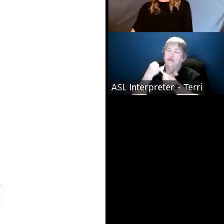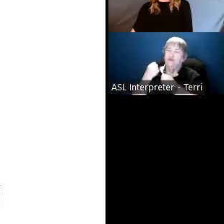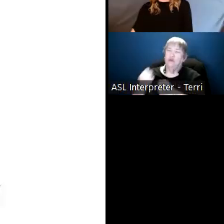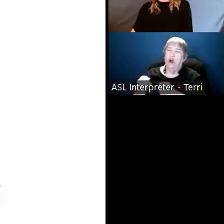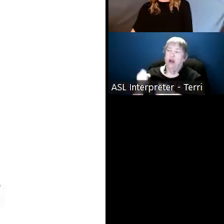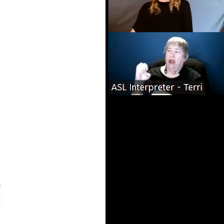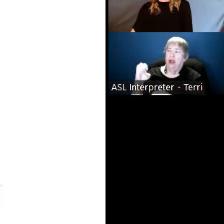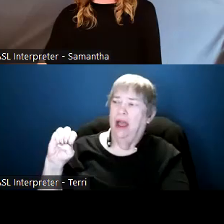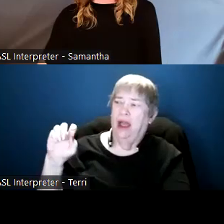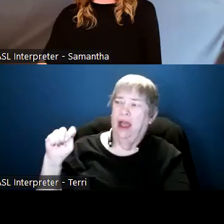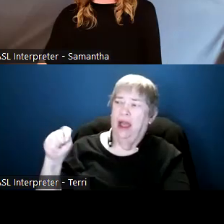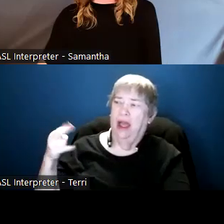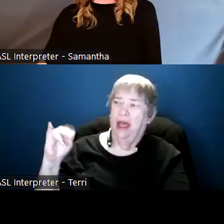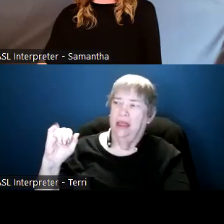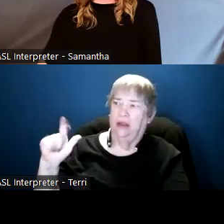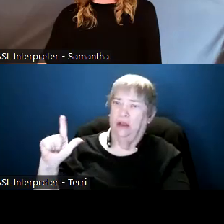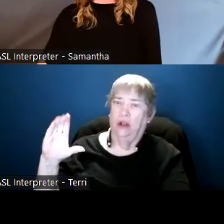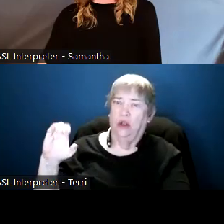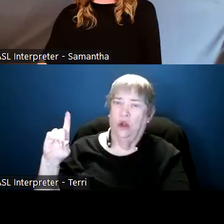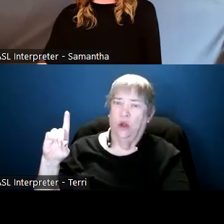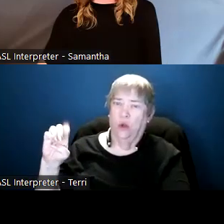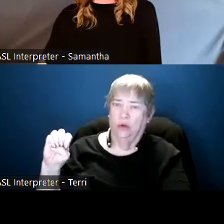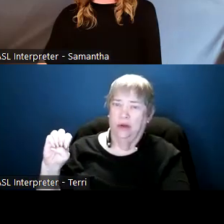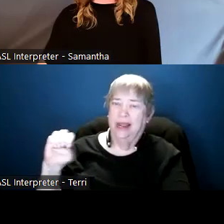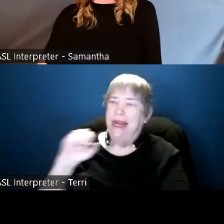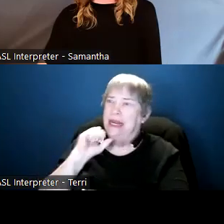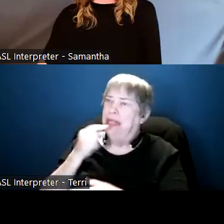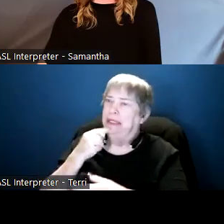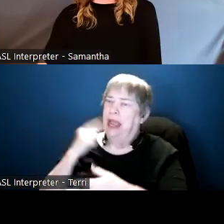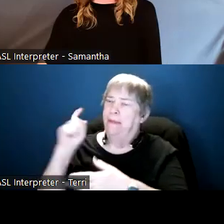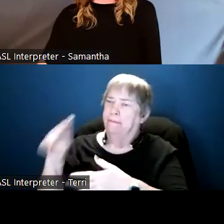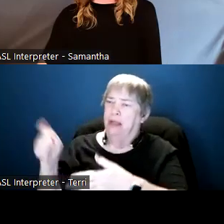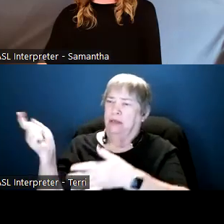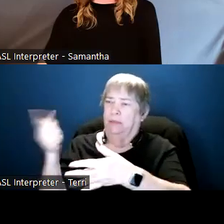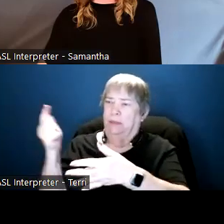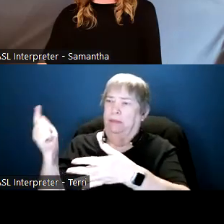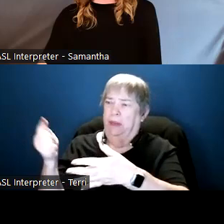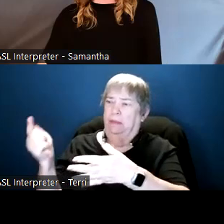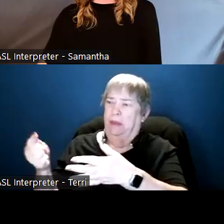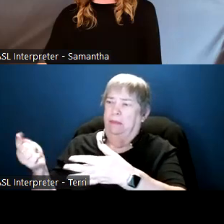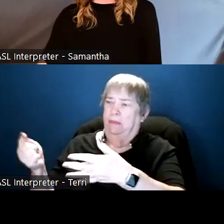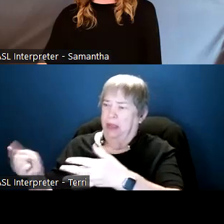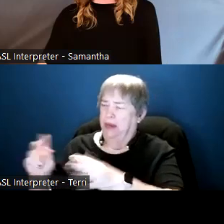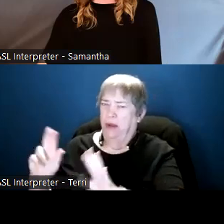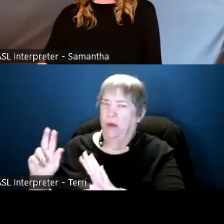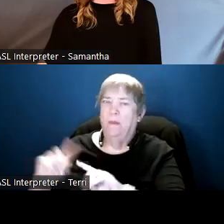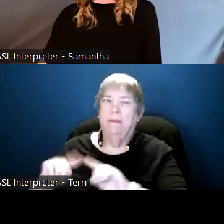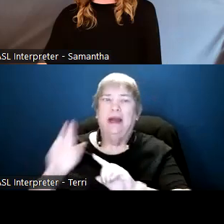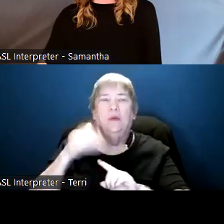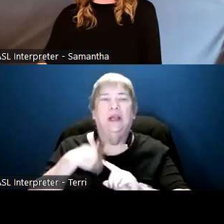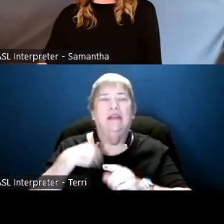going to say you need to do A, B, or C. It's going to give you guidelines on how to act in certain situations when